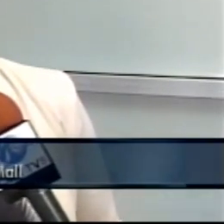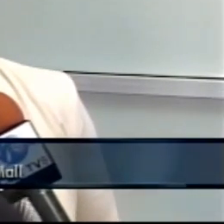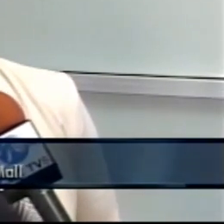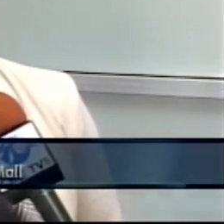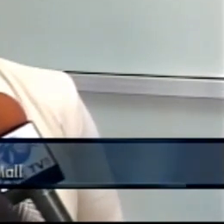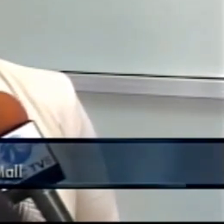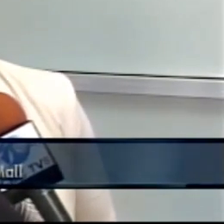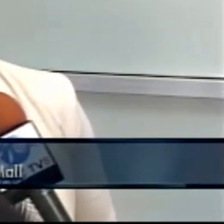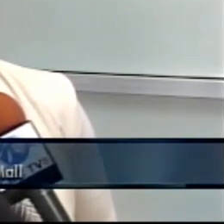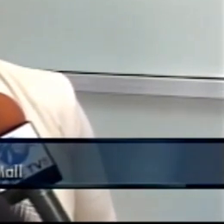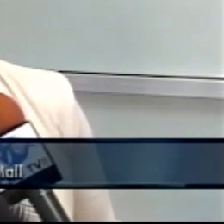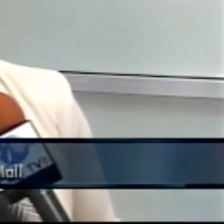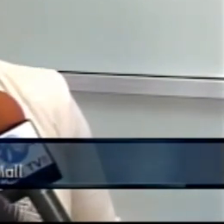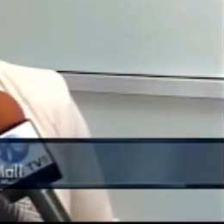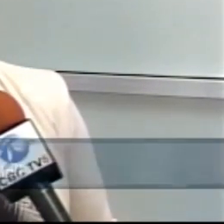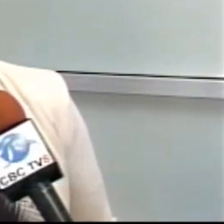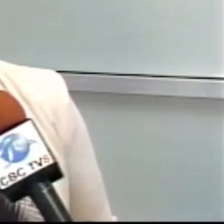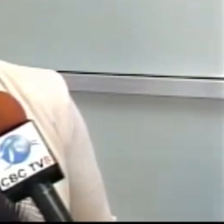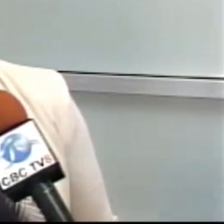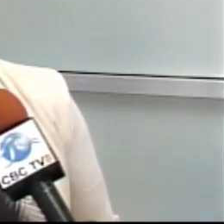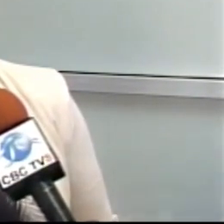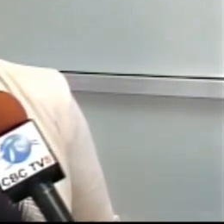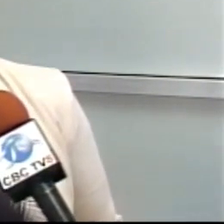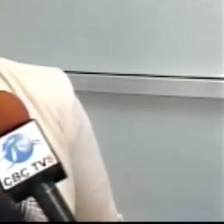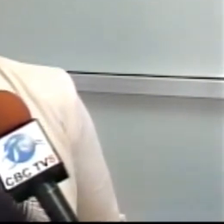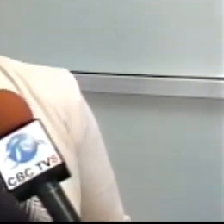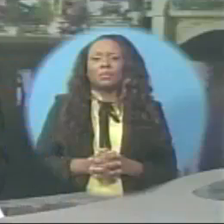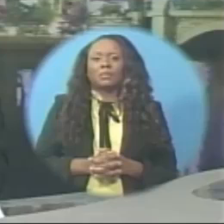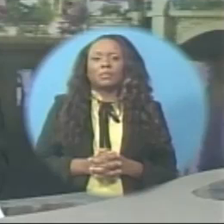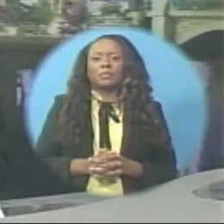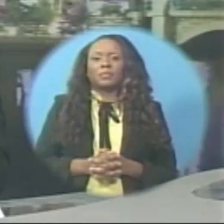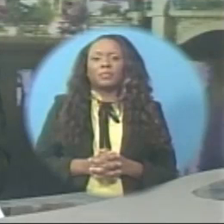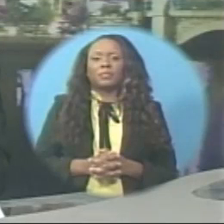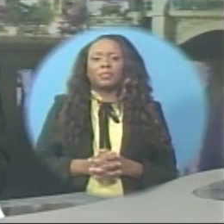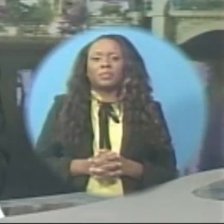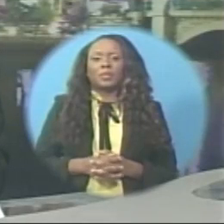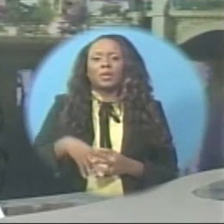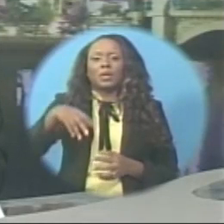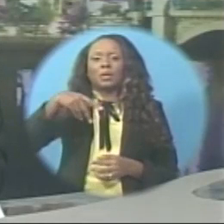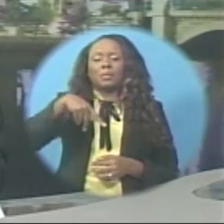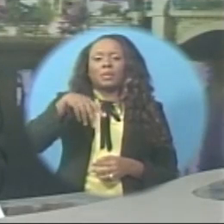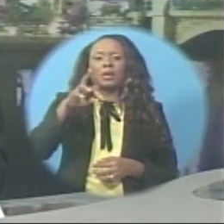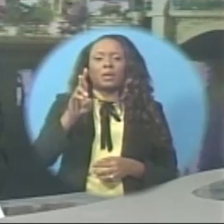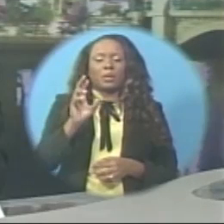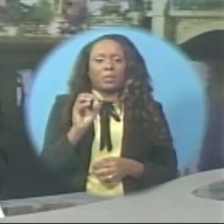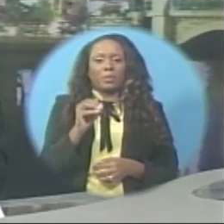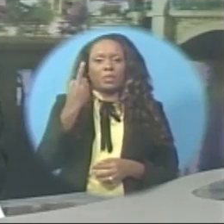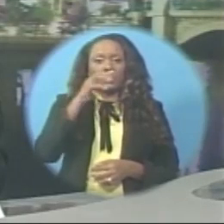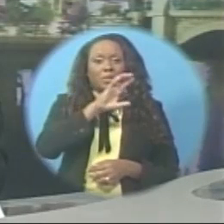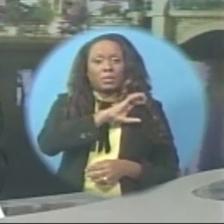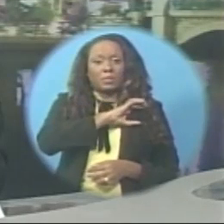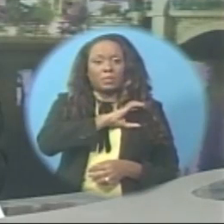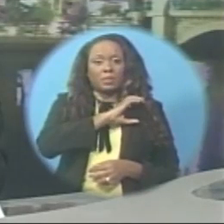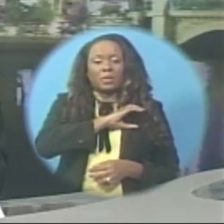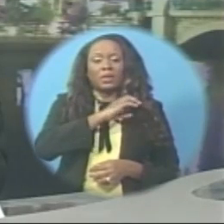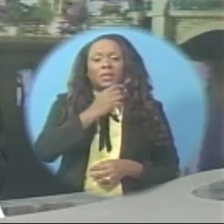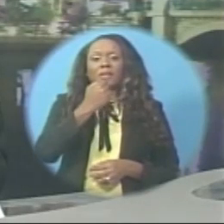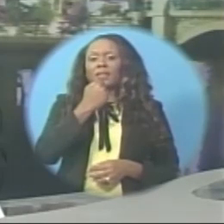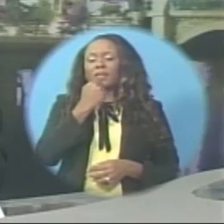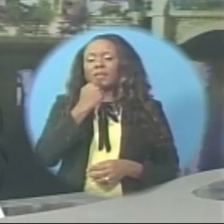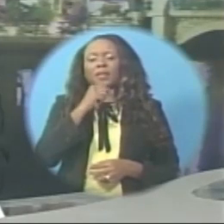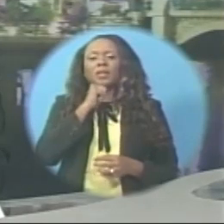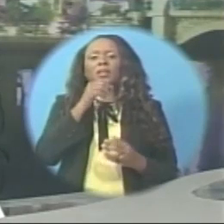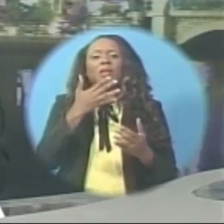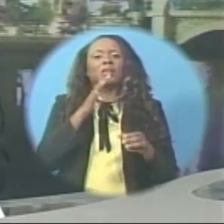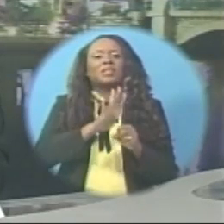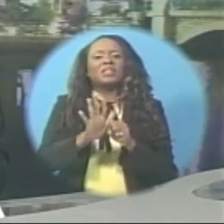they're the persons who would actually take care of incidents like this. Meanwhile, Police Public Relations Officer Acting Inspector Roland